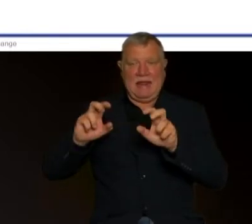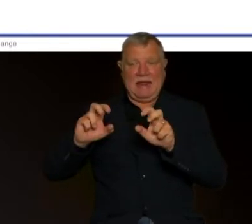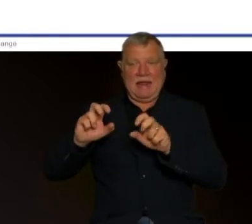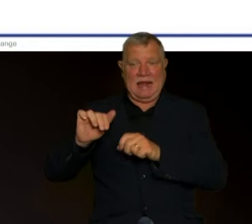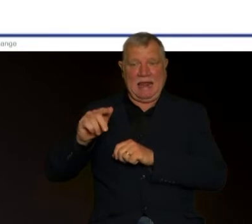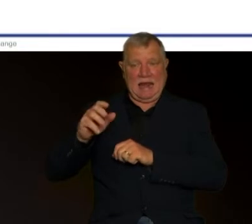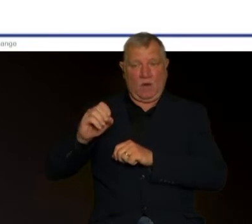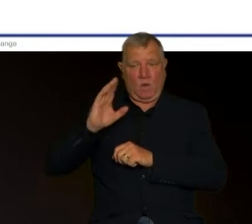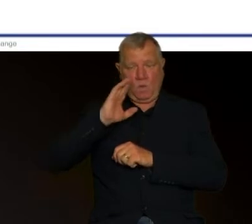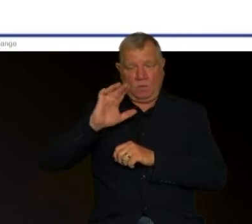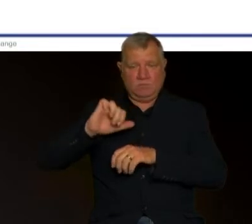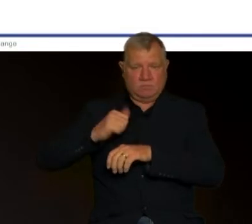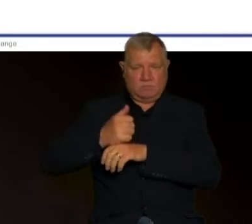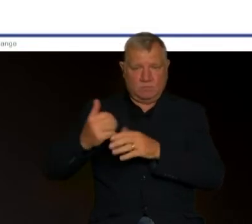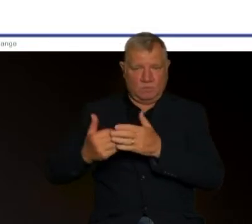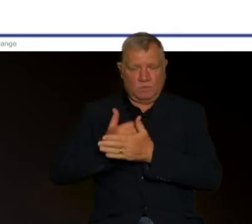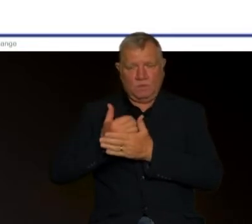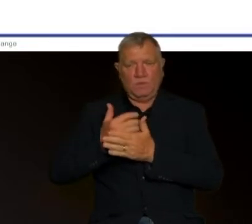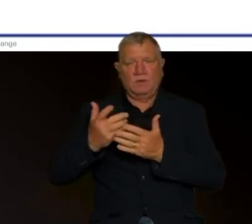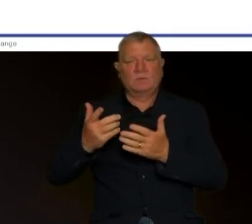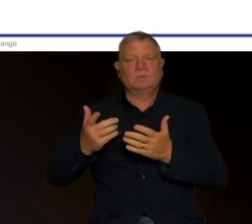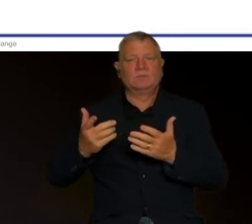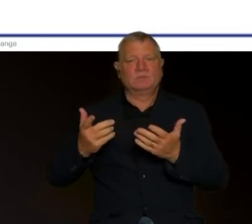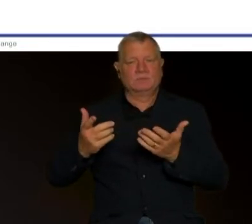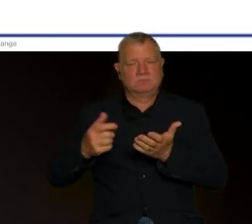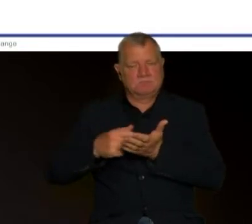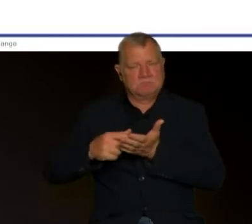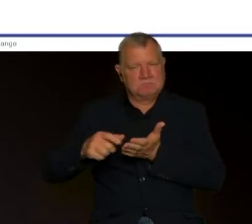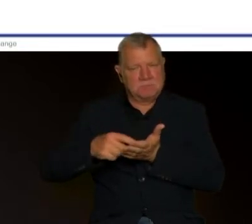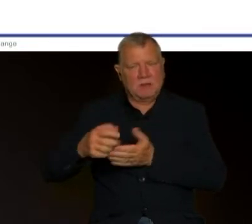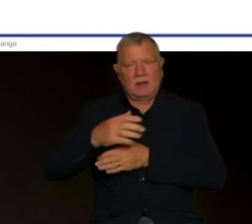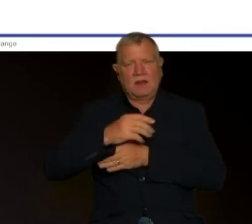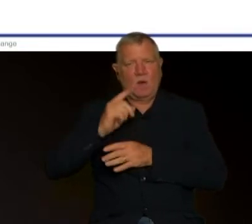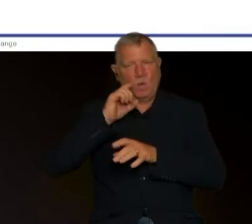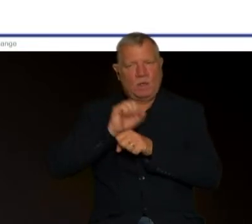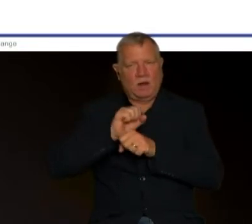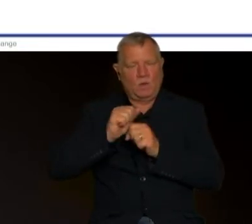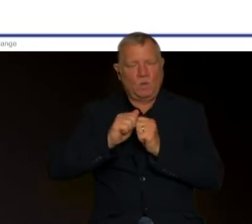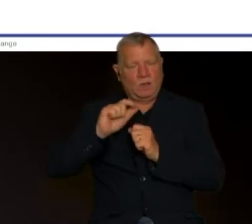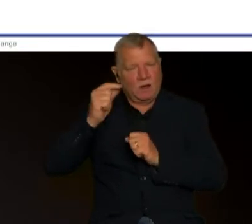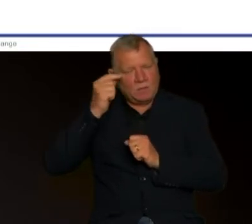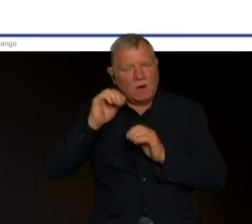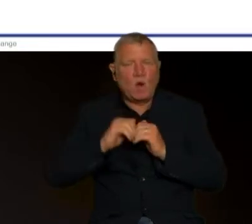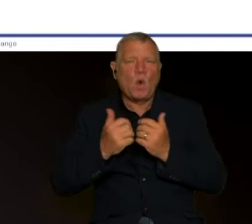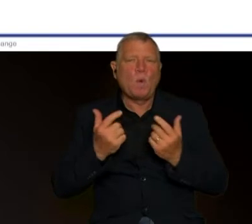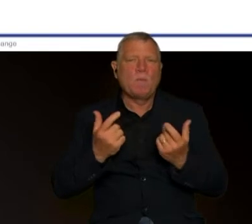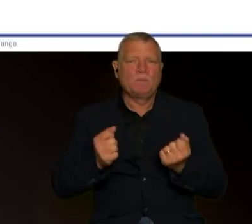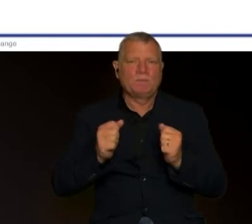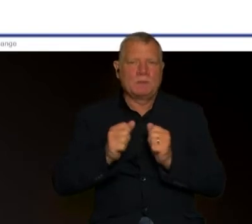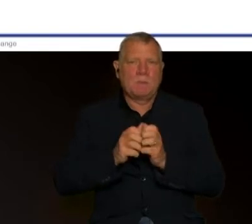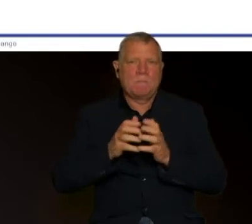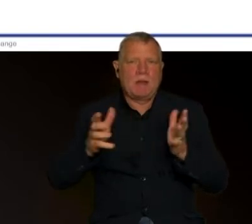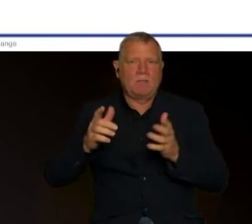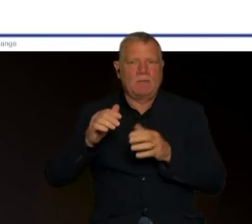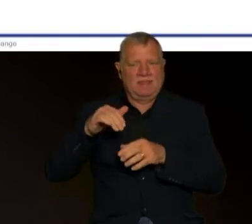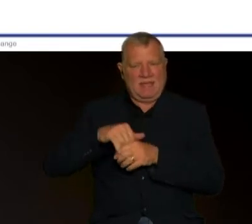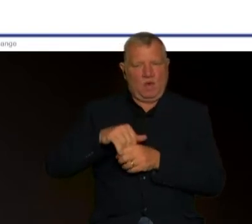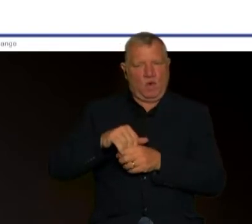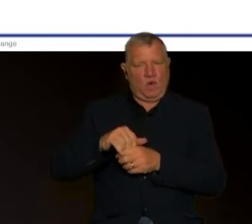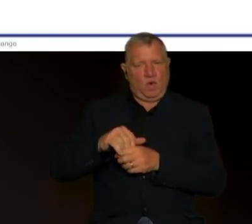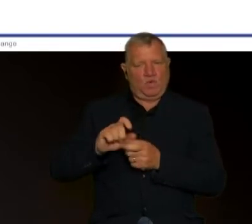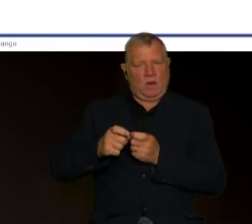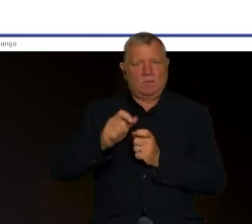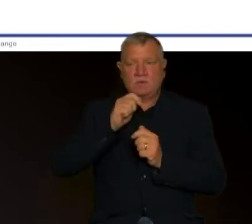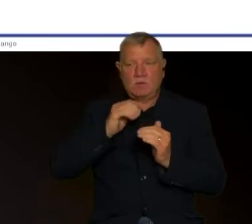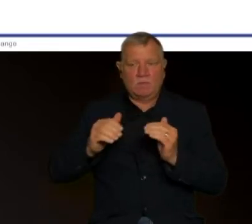the employees in January with these new compensation scales. And we're also working with the government in terms of how we're going to expand the